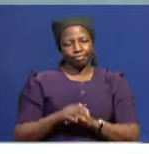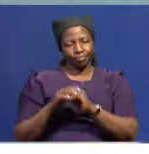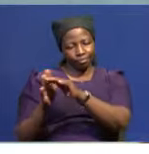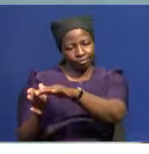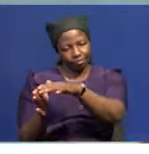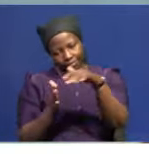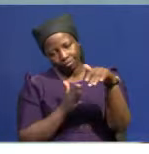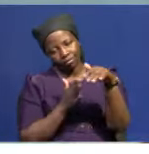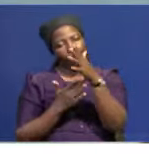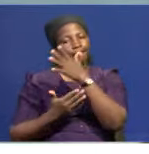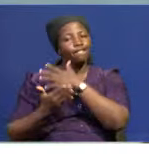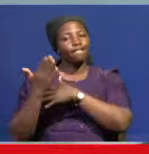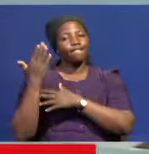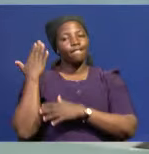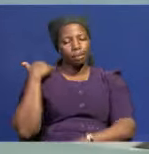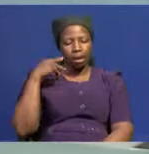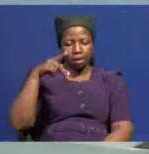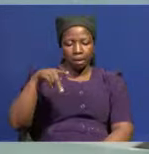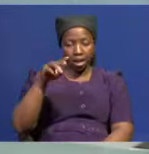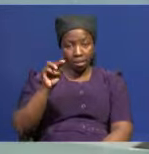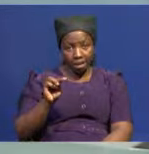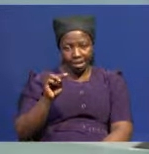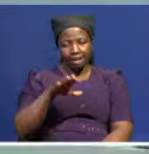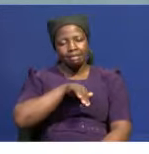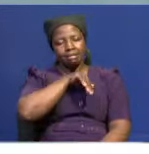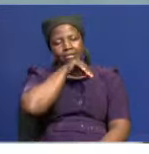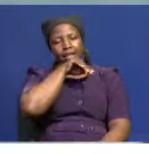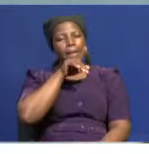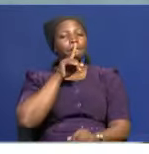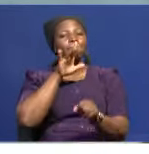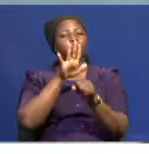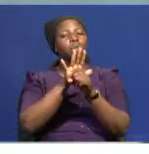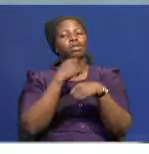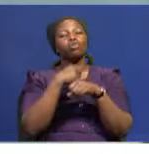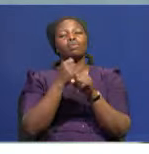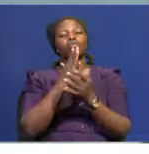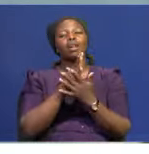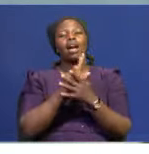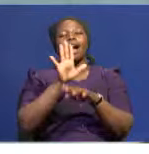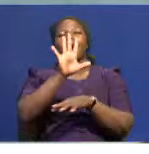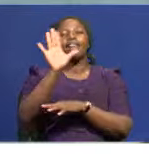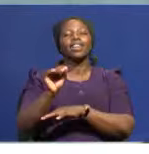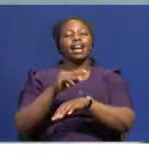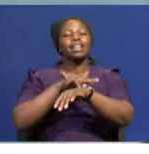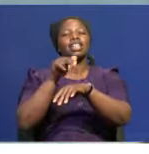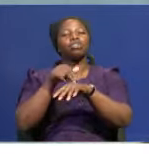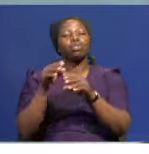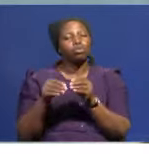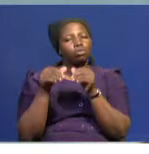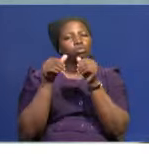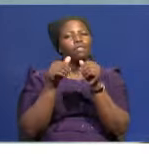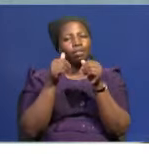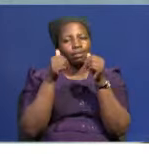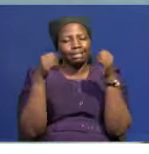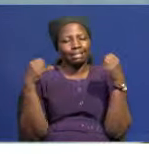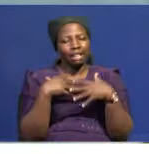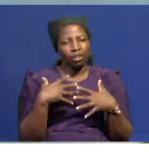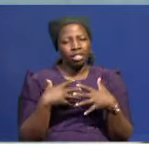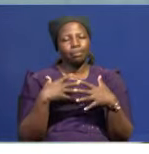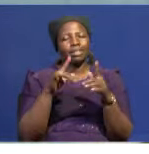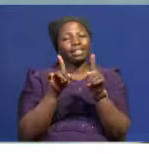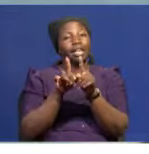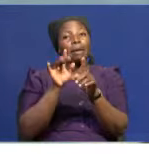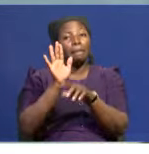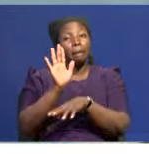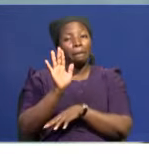Former Prime Minister Raila Odinga has pledged to ensure the African nations combat terrorism in strict adherence to human rights